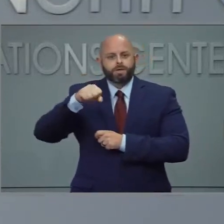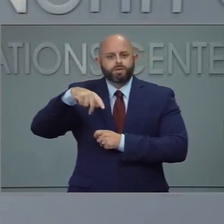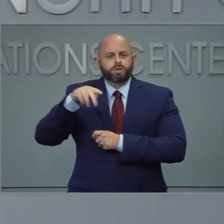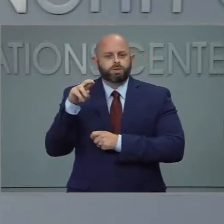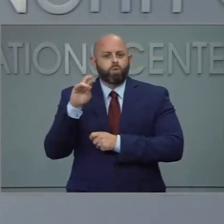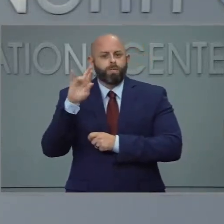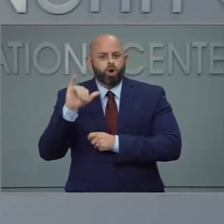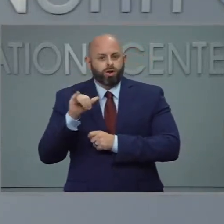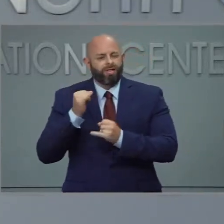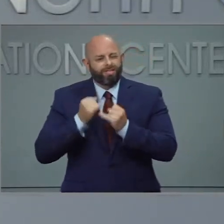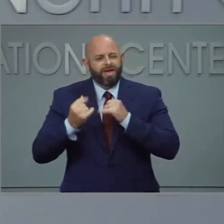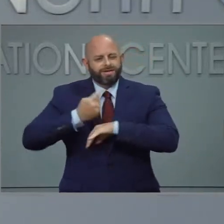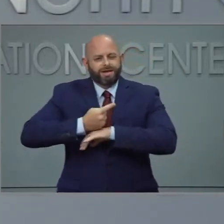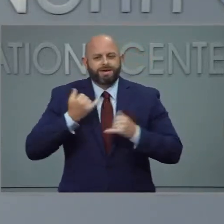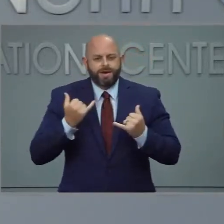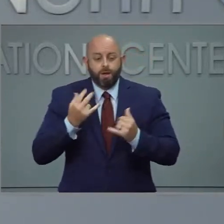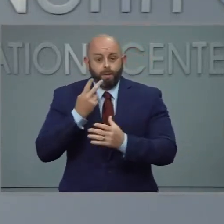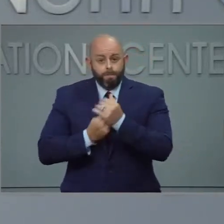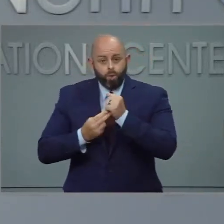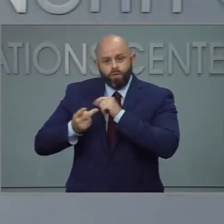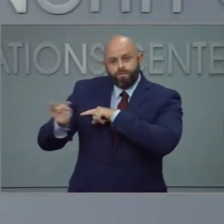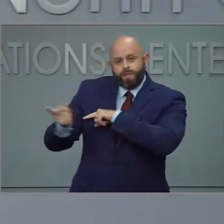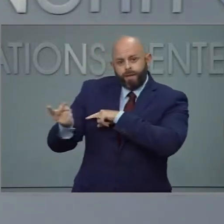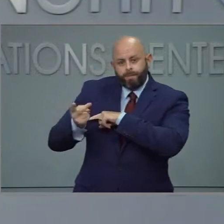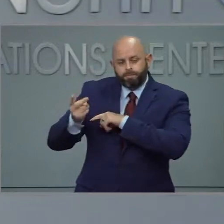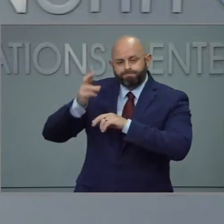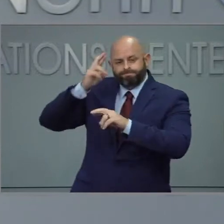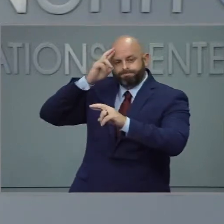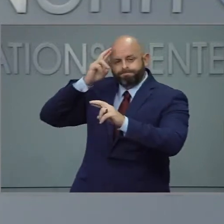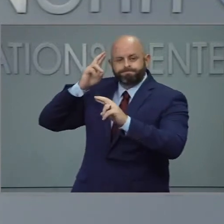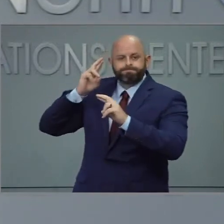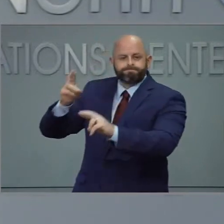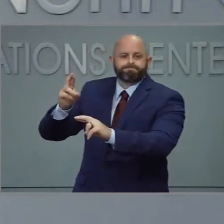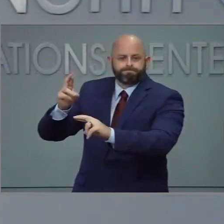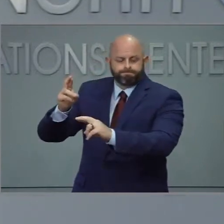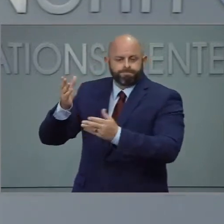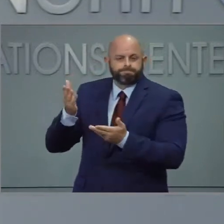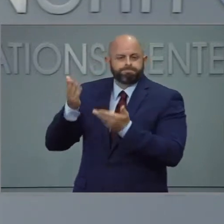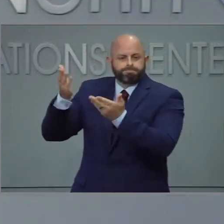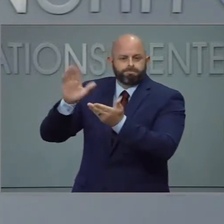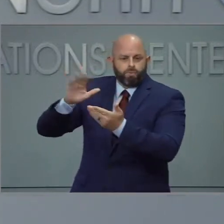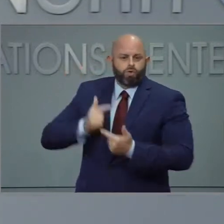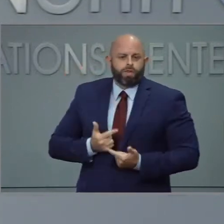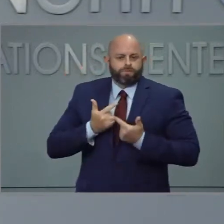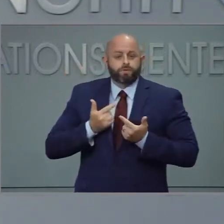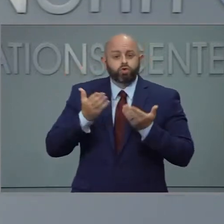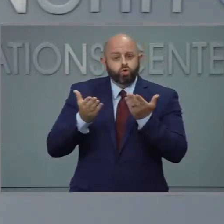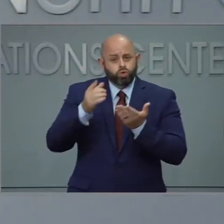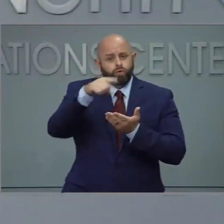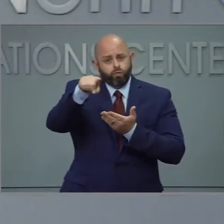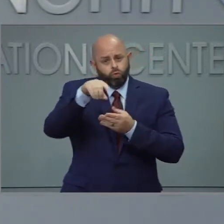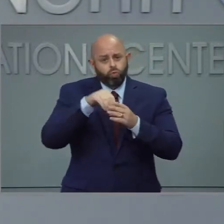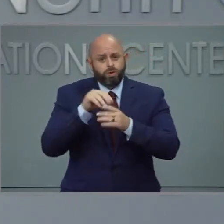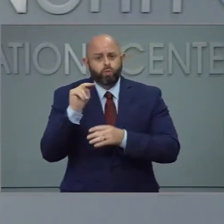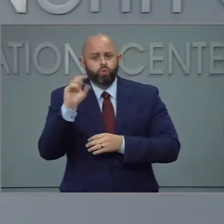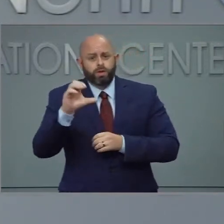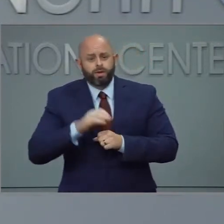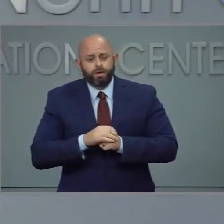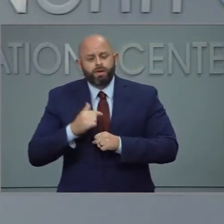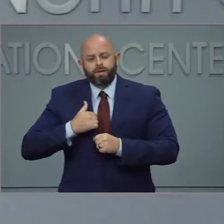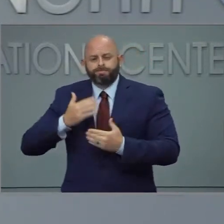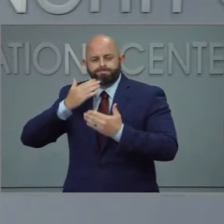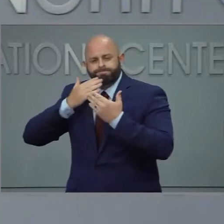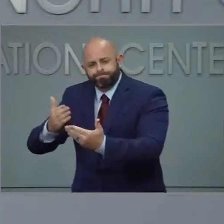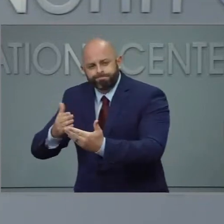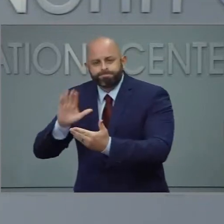these men have dedicated their lives and served with distinction to protect North Carolinians, and I am really grateful for their